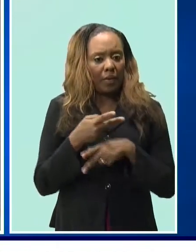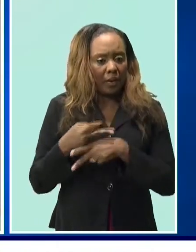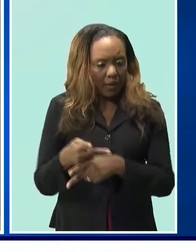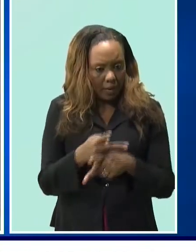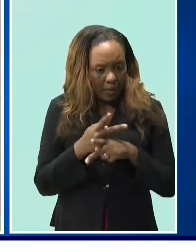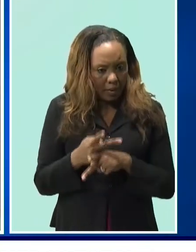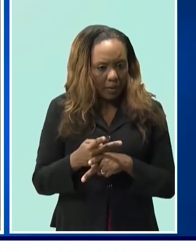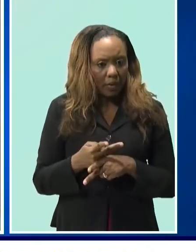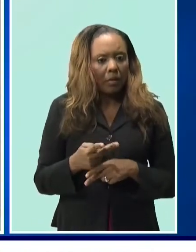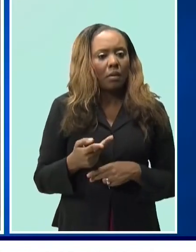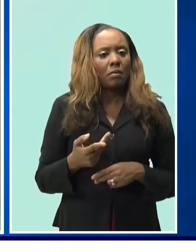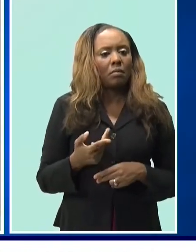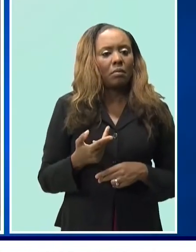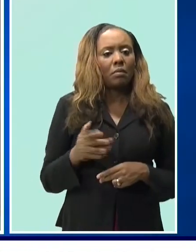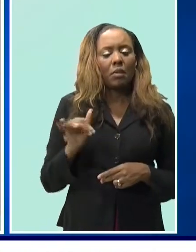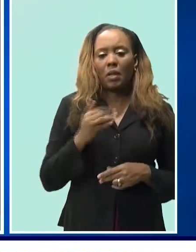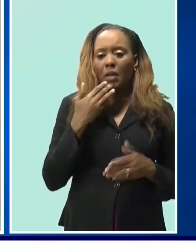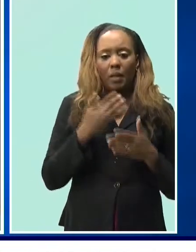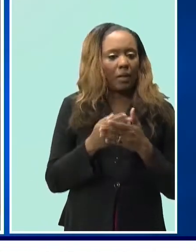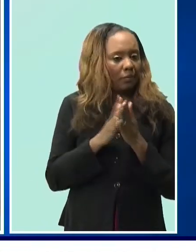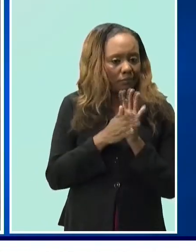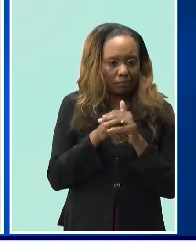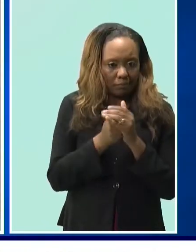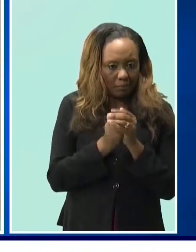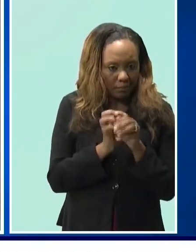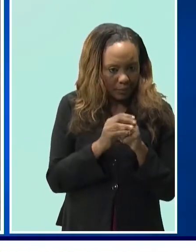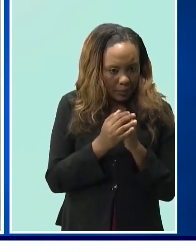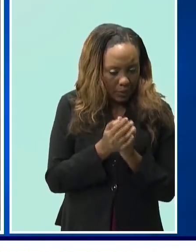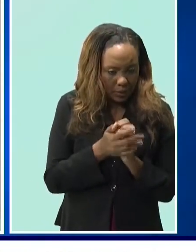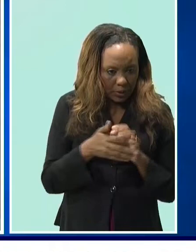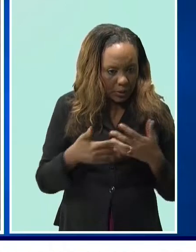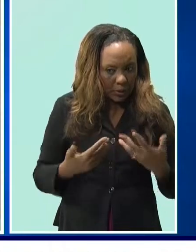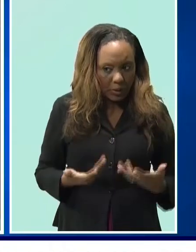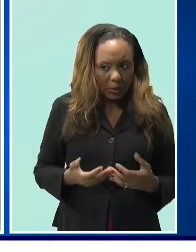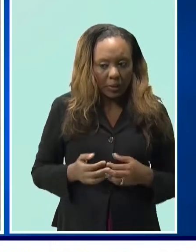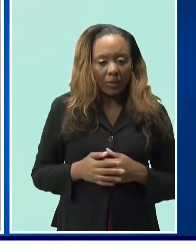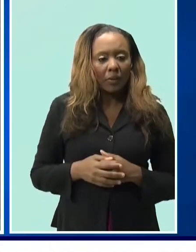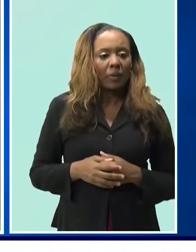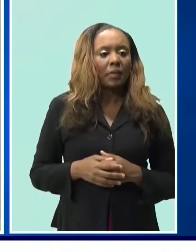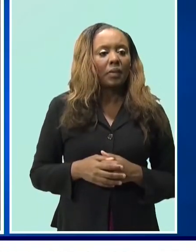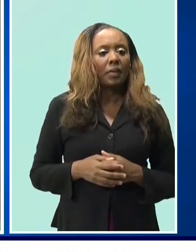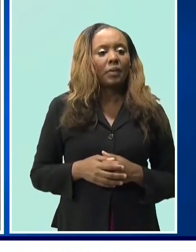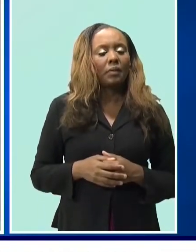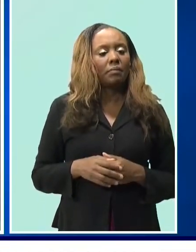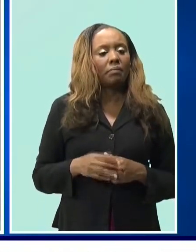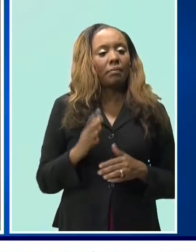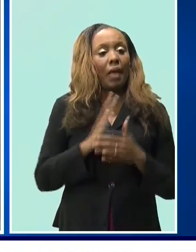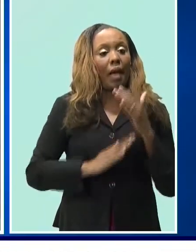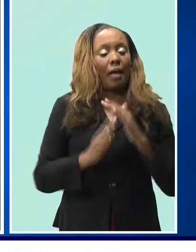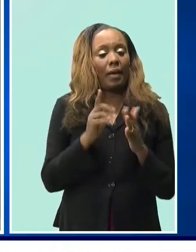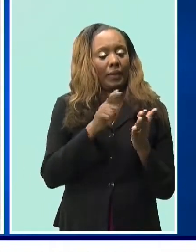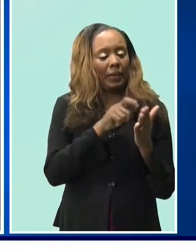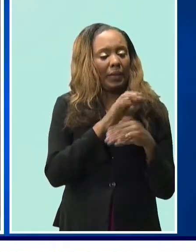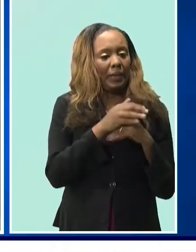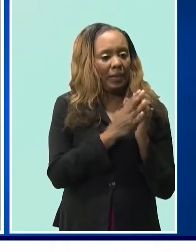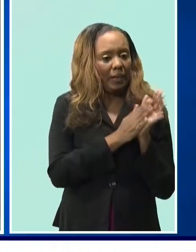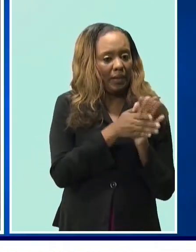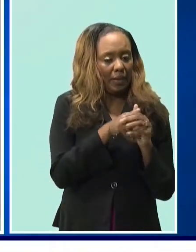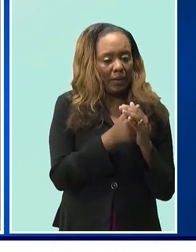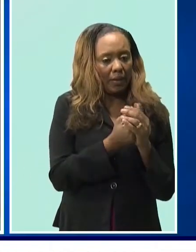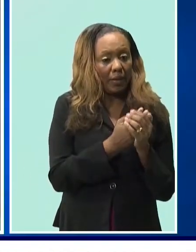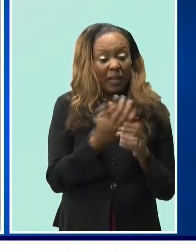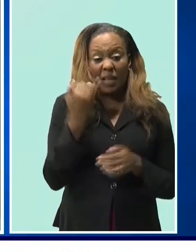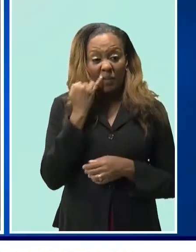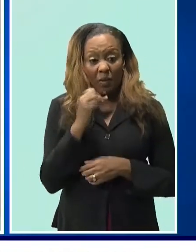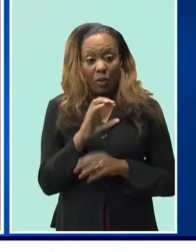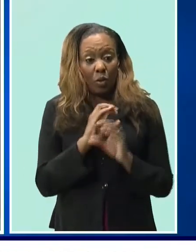prevention and control measures such as good hand hygiene, the use of hand sanitizer when you can't use soap and water,